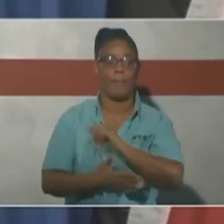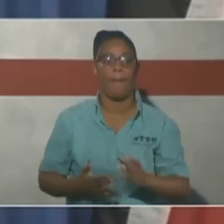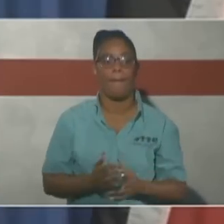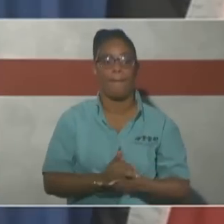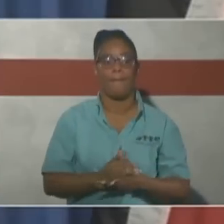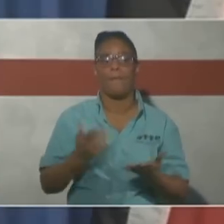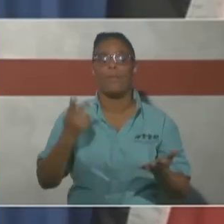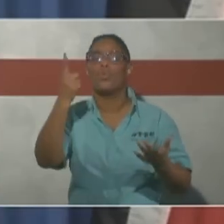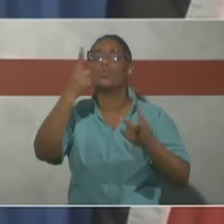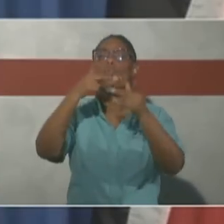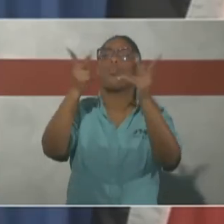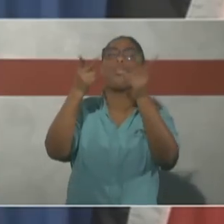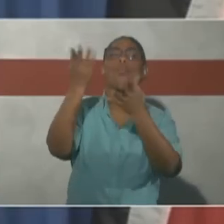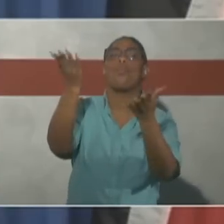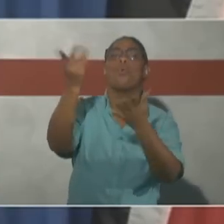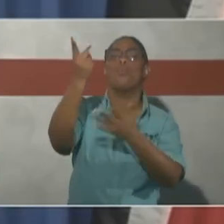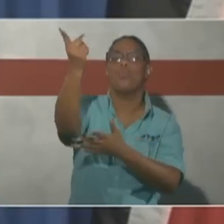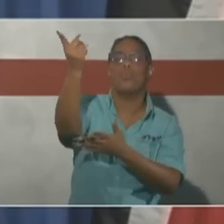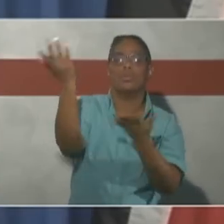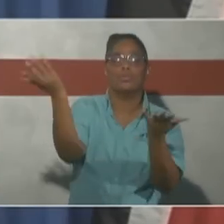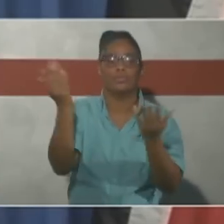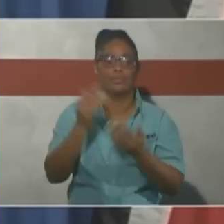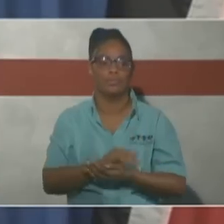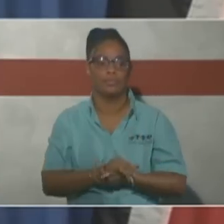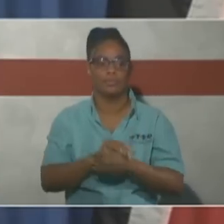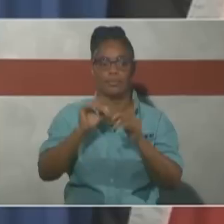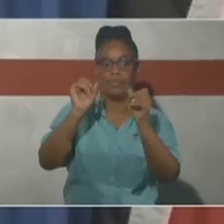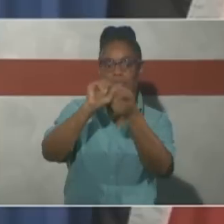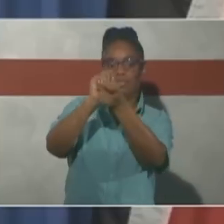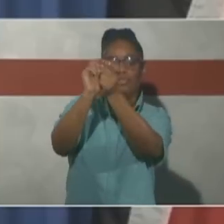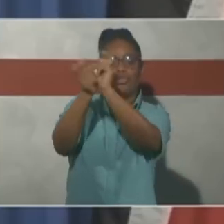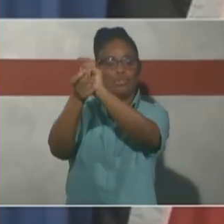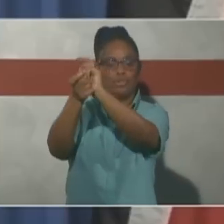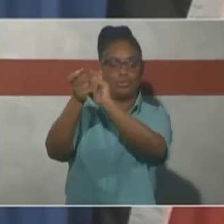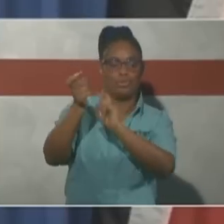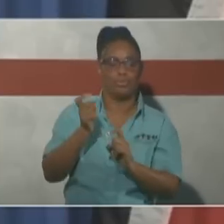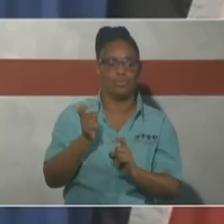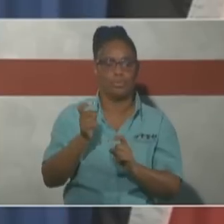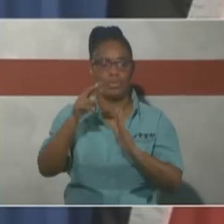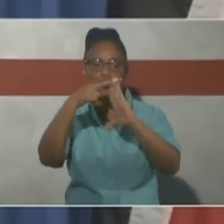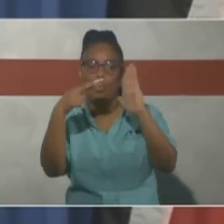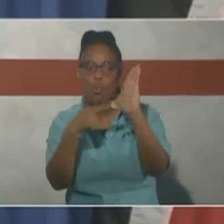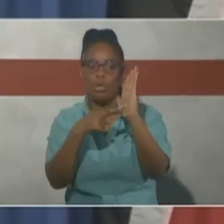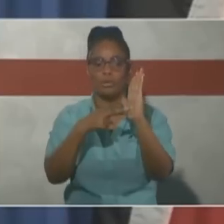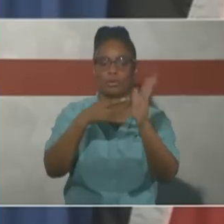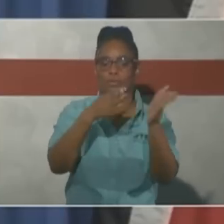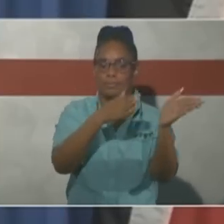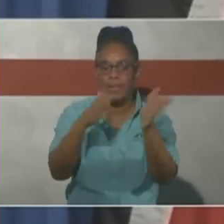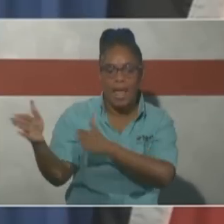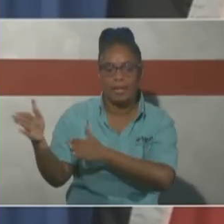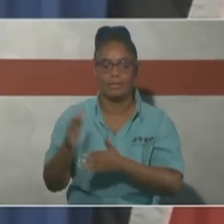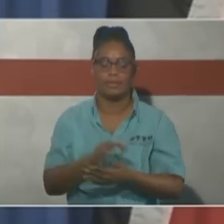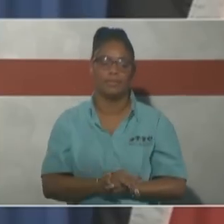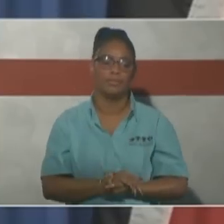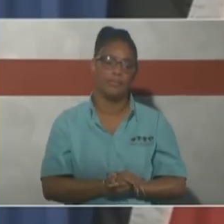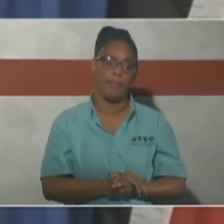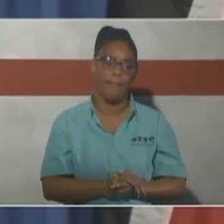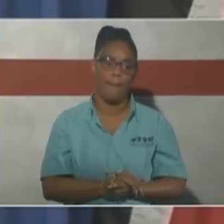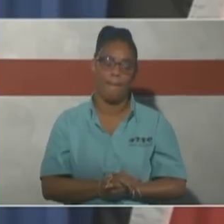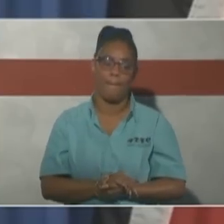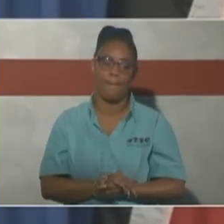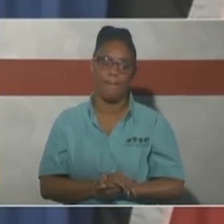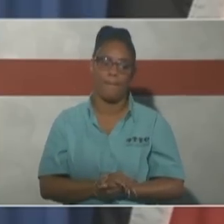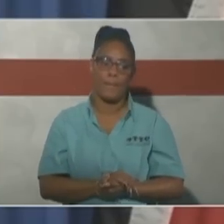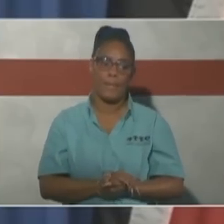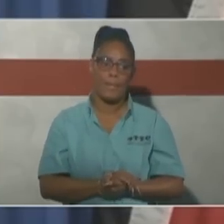doing about the increases elsewhere in the world where some people, some